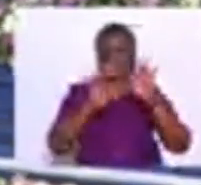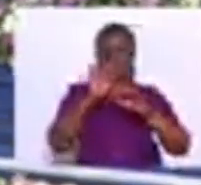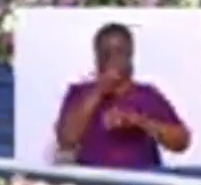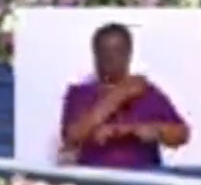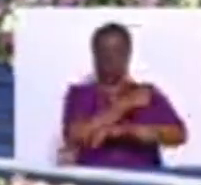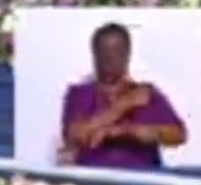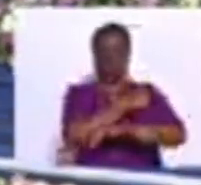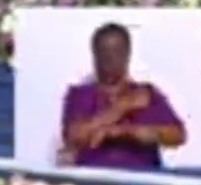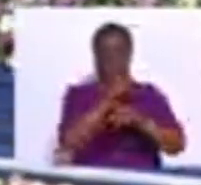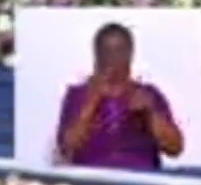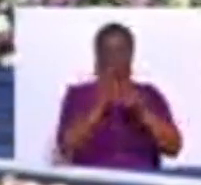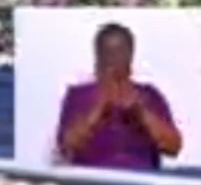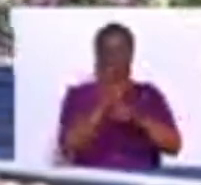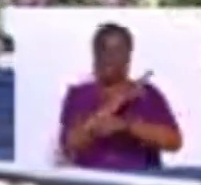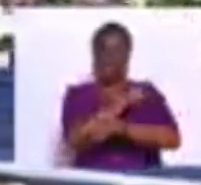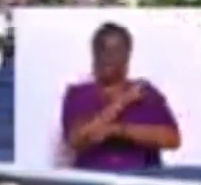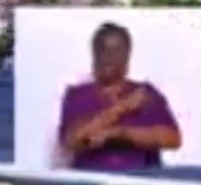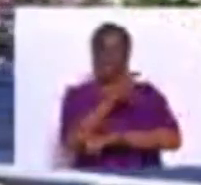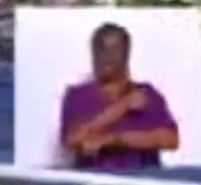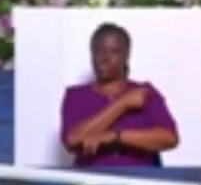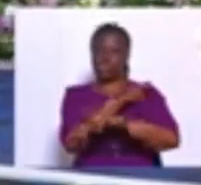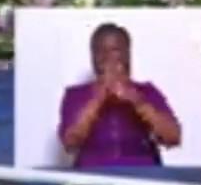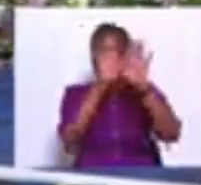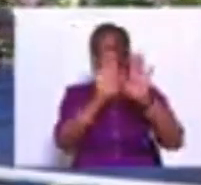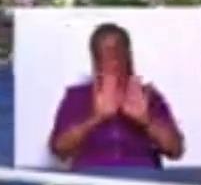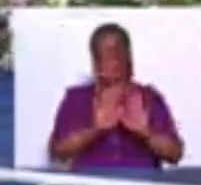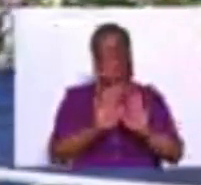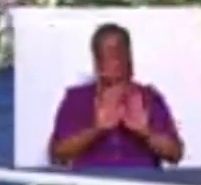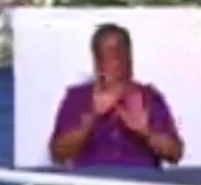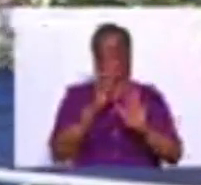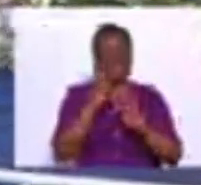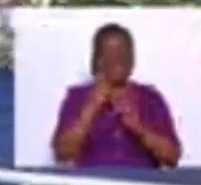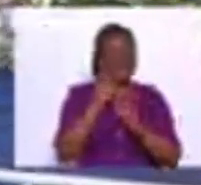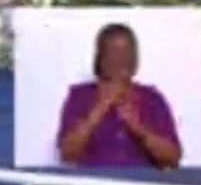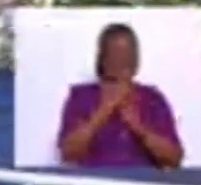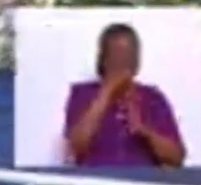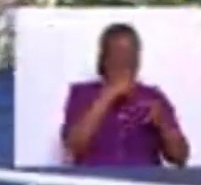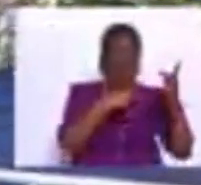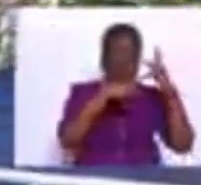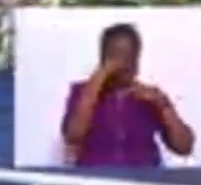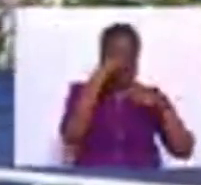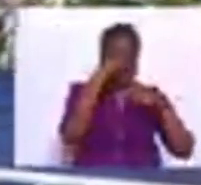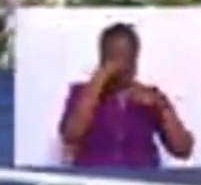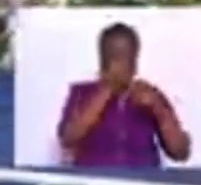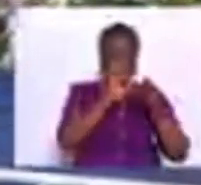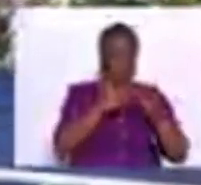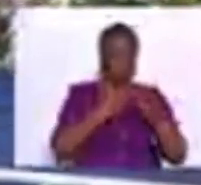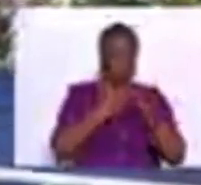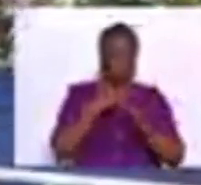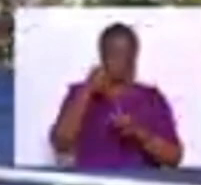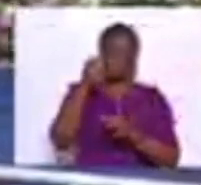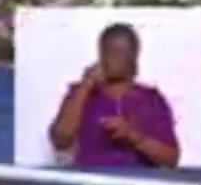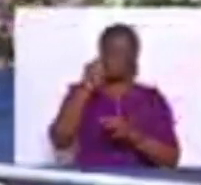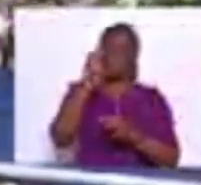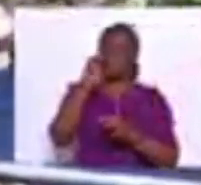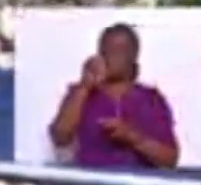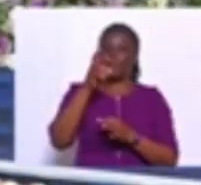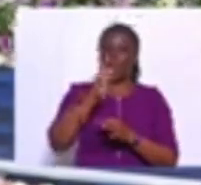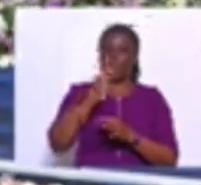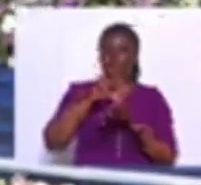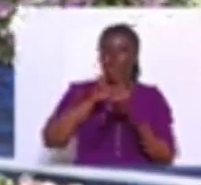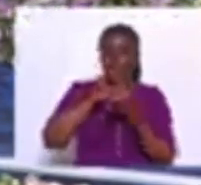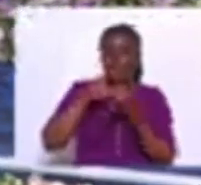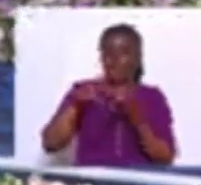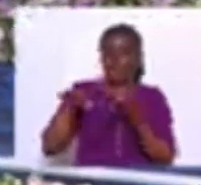hospital treatment too. Right? You will need to see a professional. If you have a tumor, it will need to be removed.